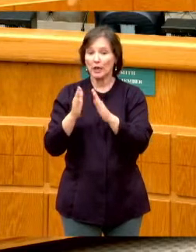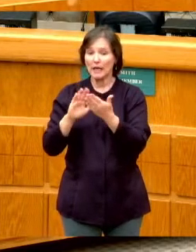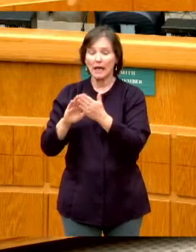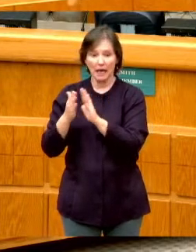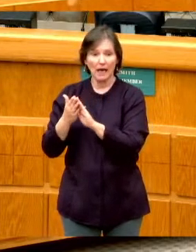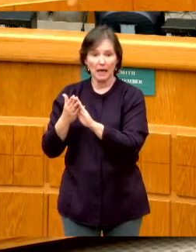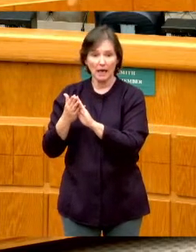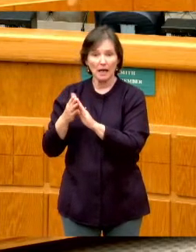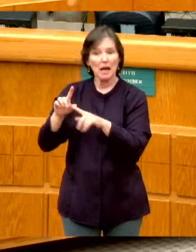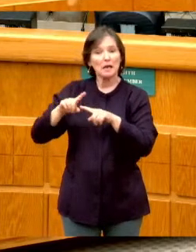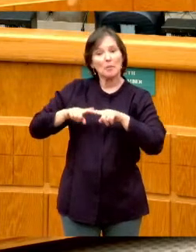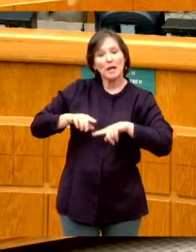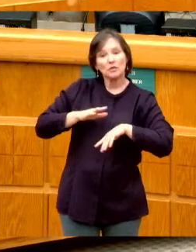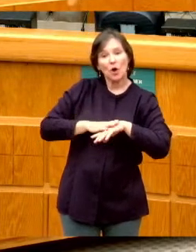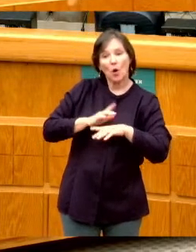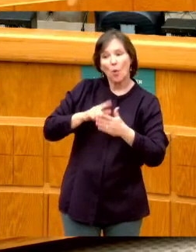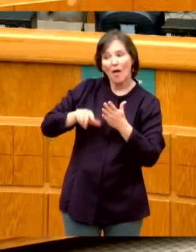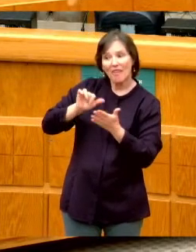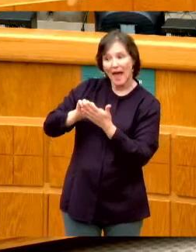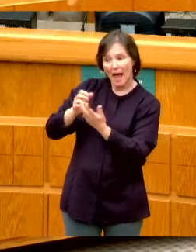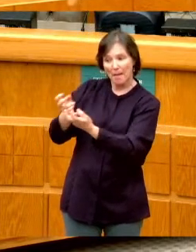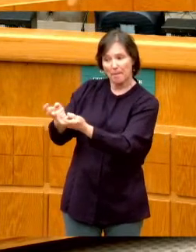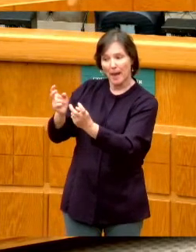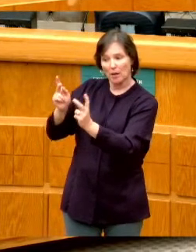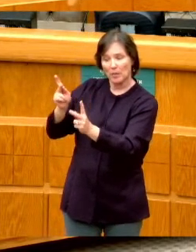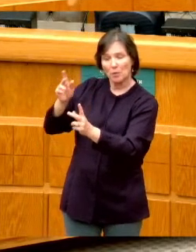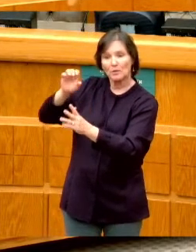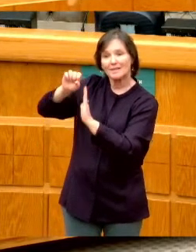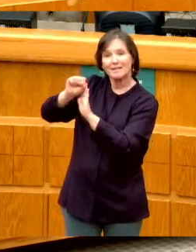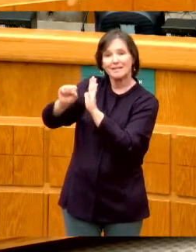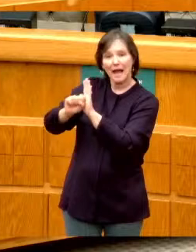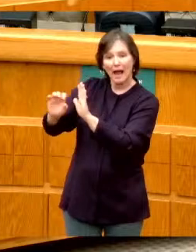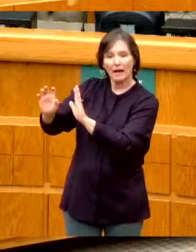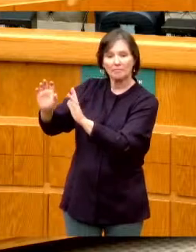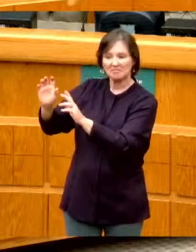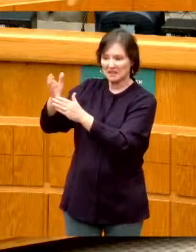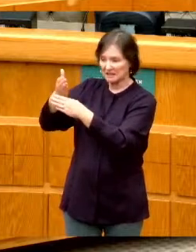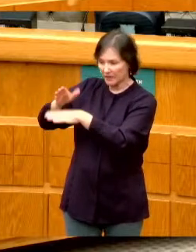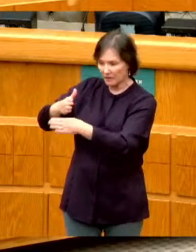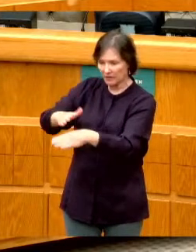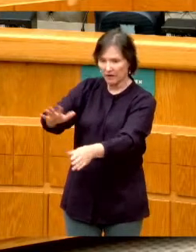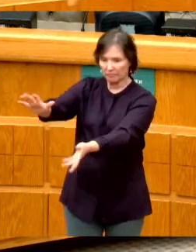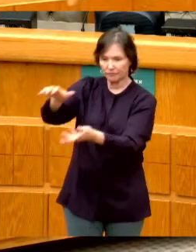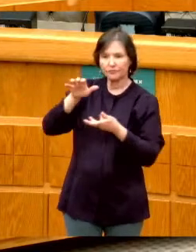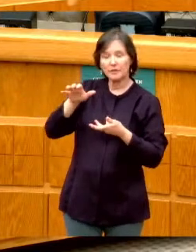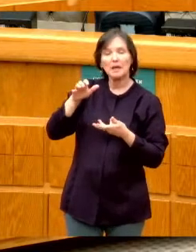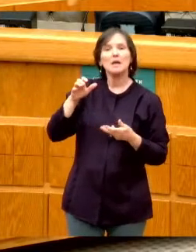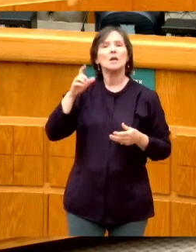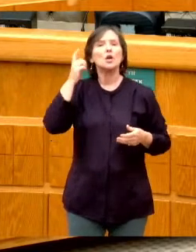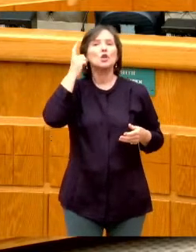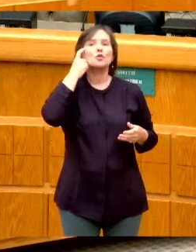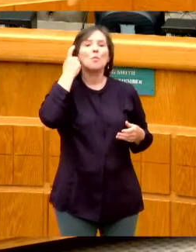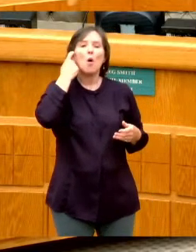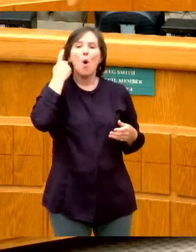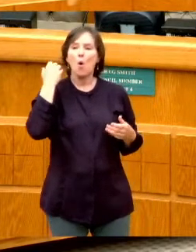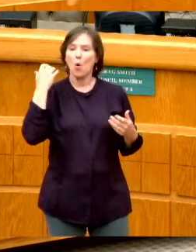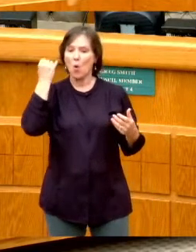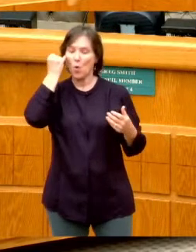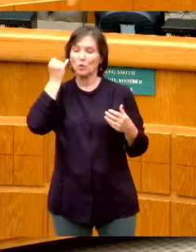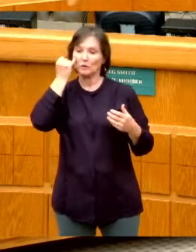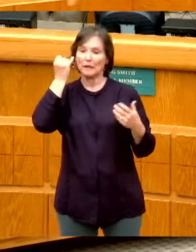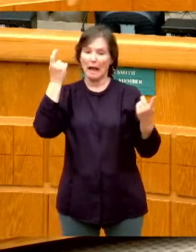up giving. Let's take, for instance, what if we were to have 20,000 come our way? If that happened on